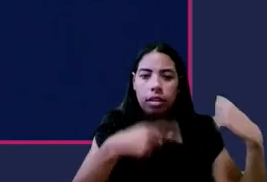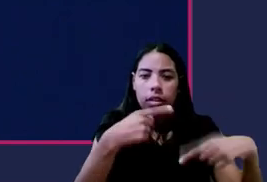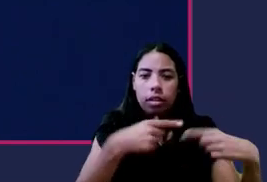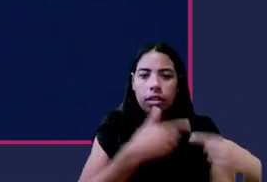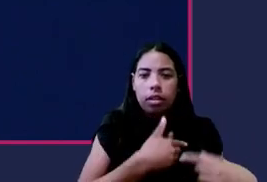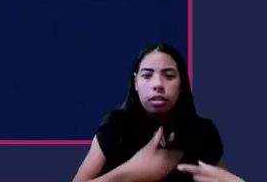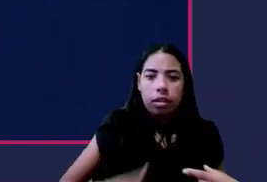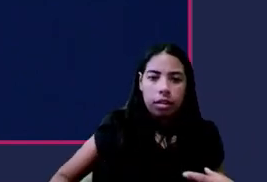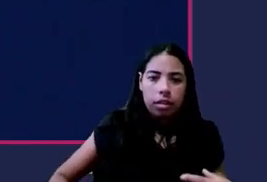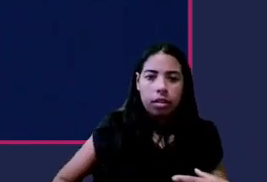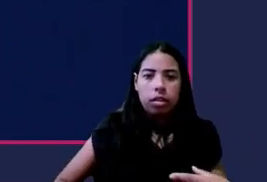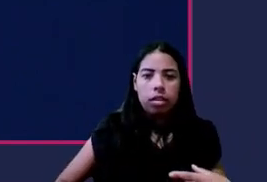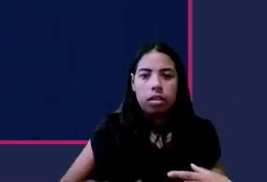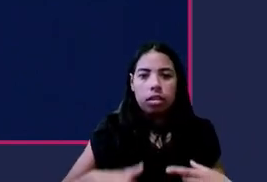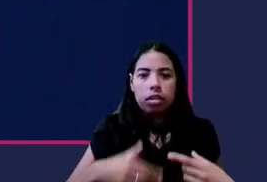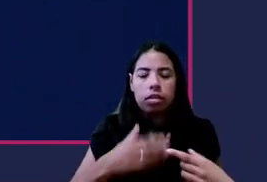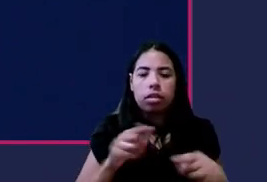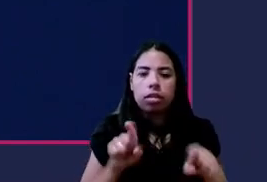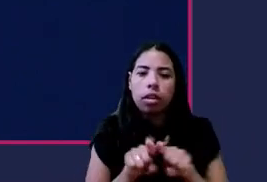my